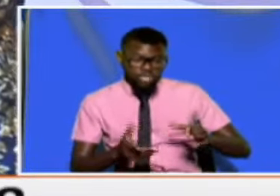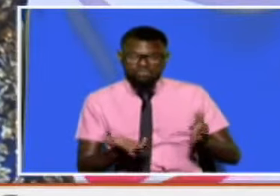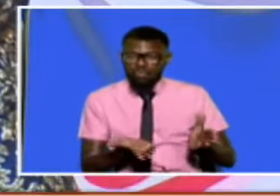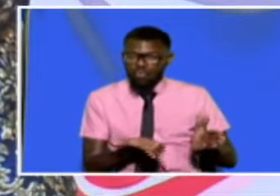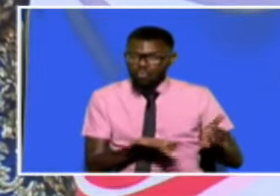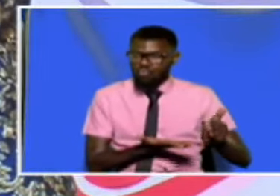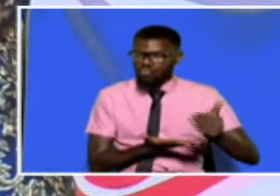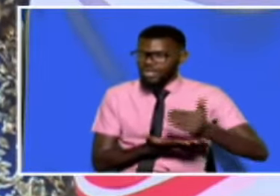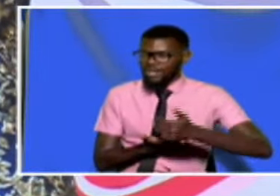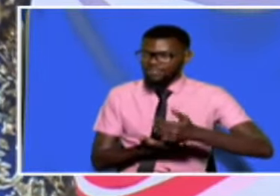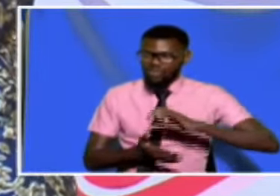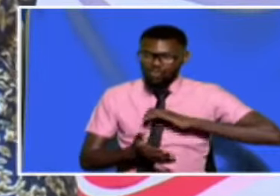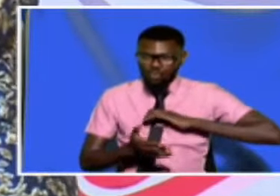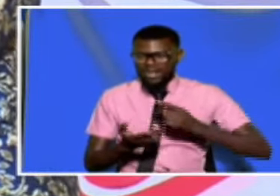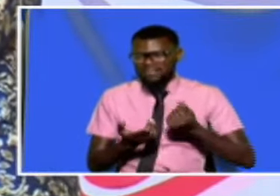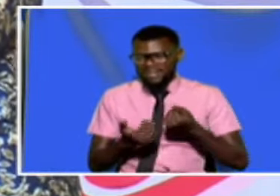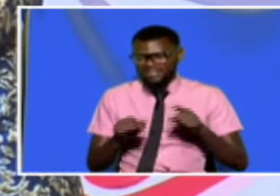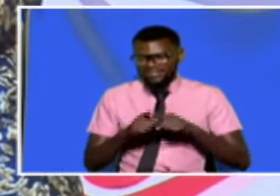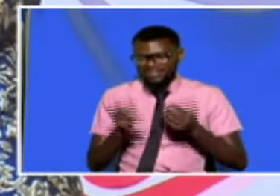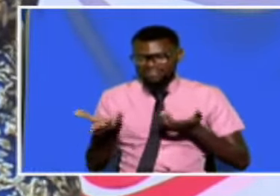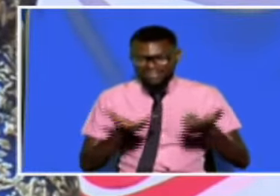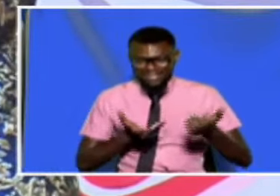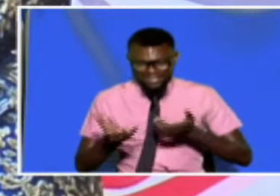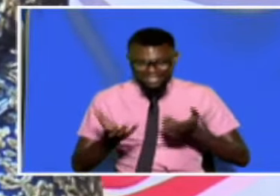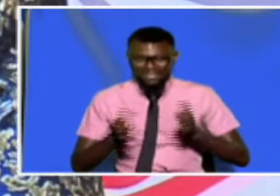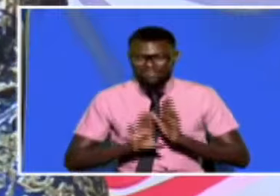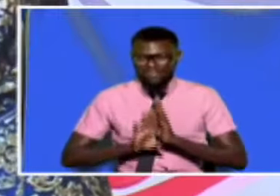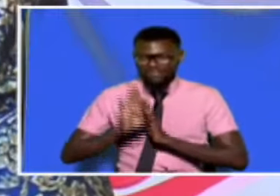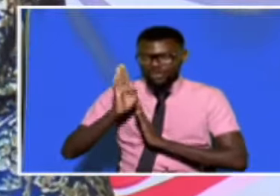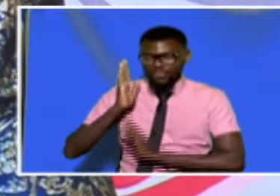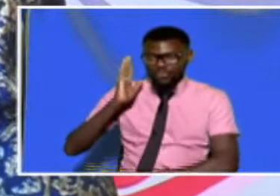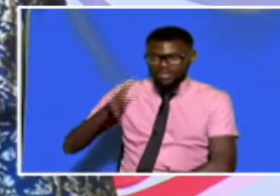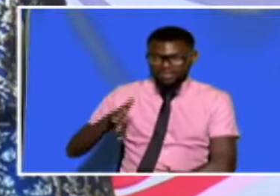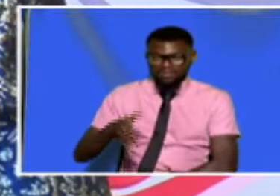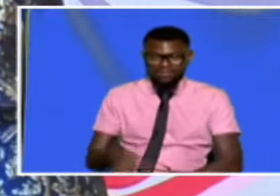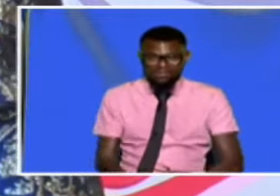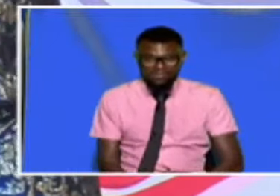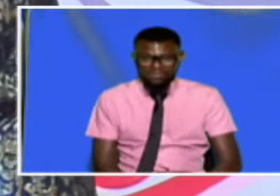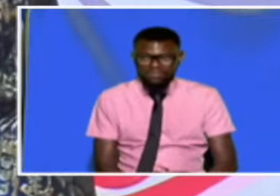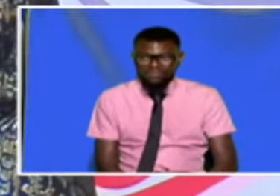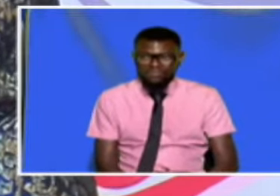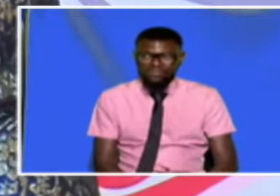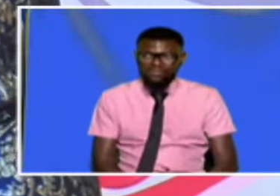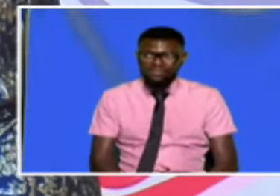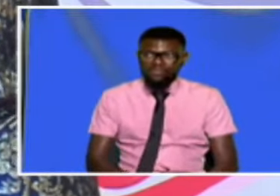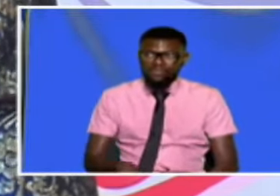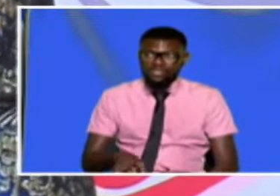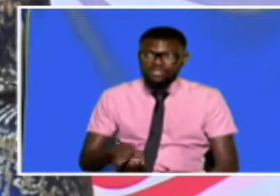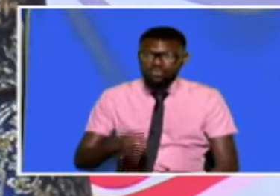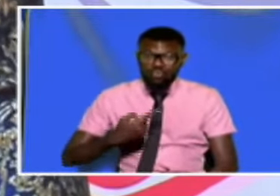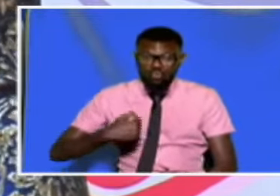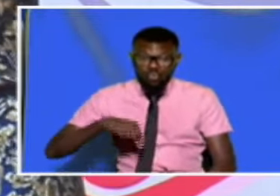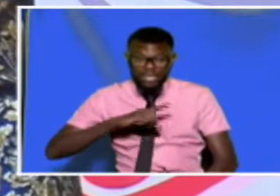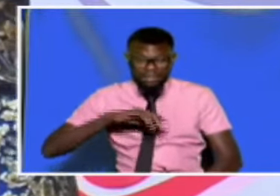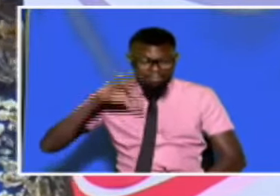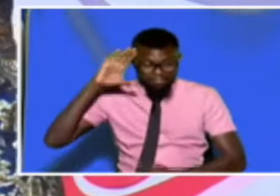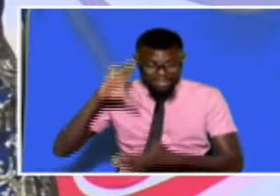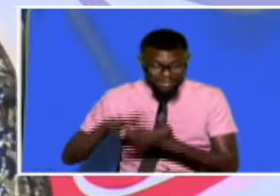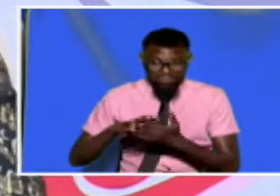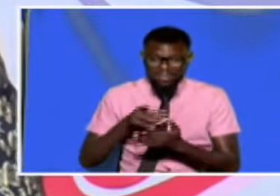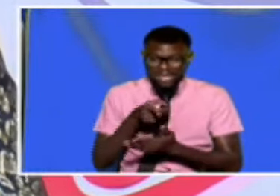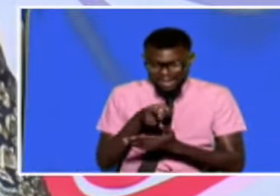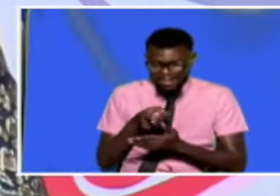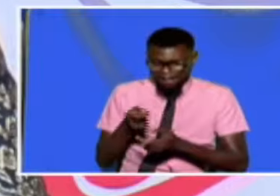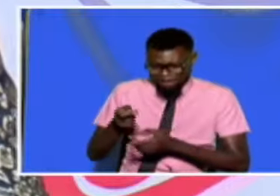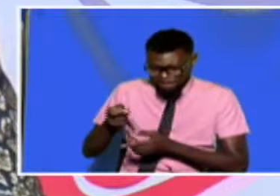doing business in the counties. While continuing to, we believe that tariffs can be a significant revenue source for county